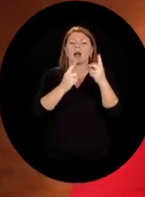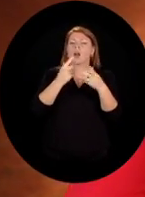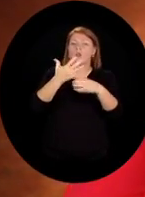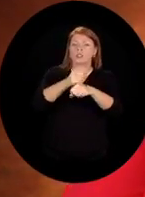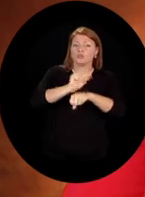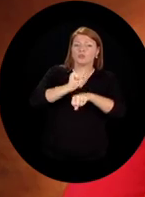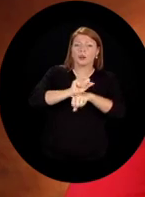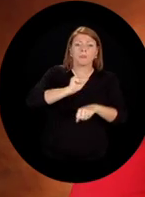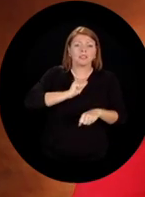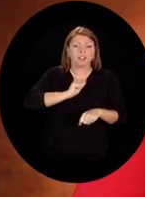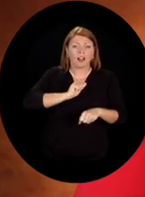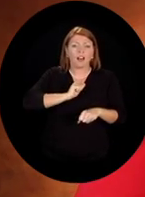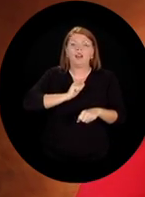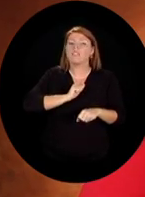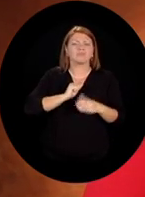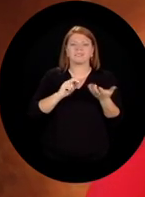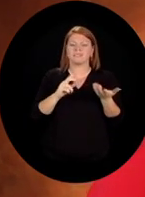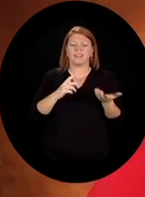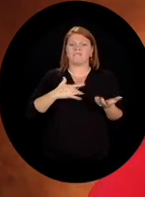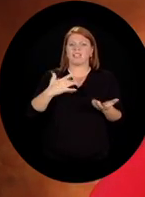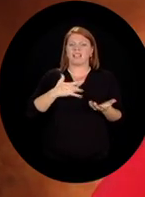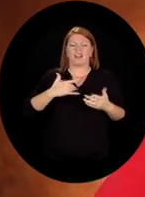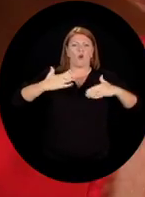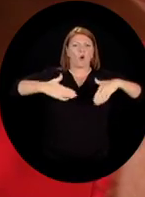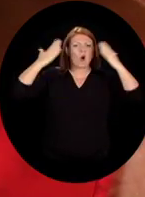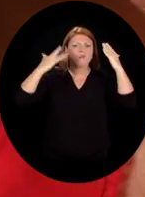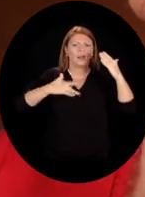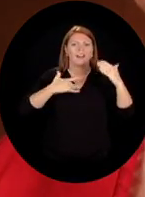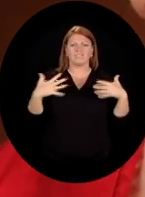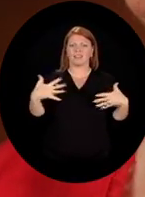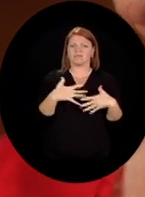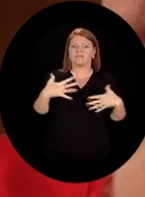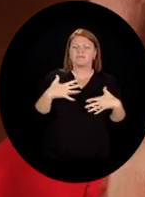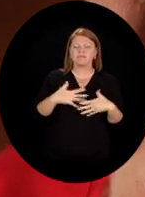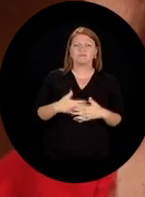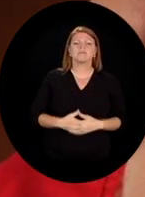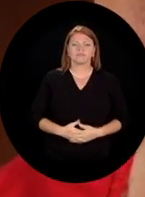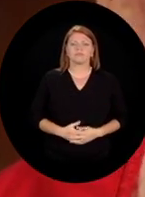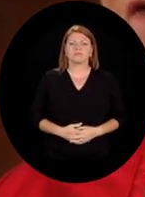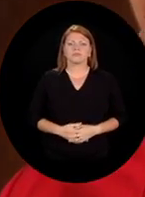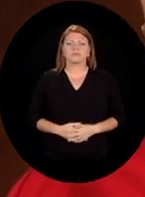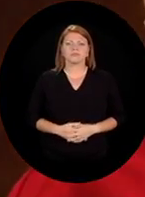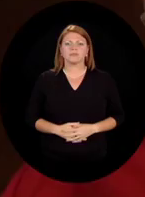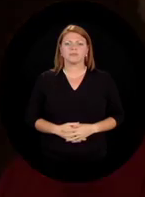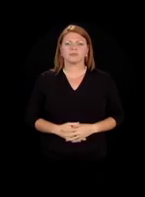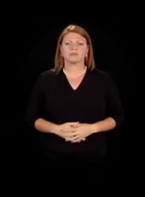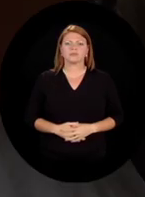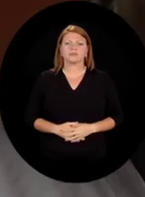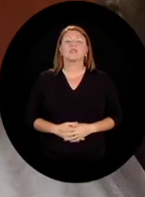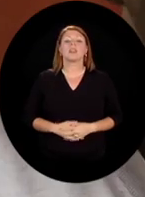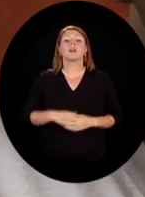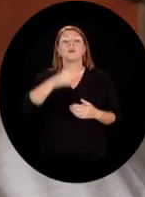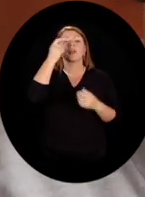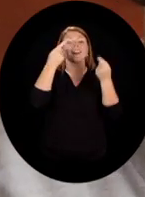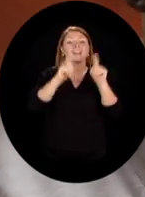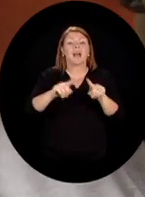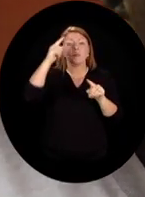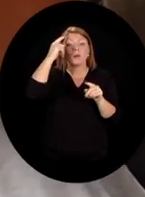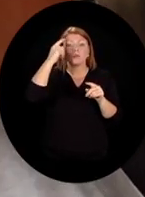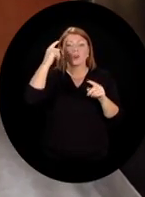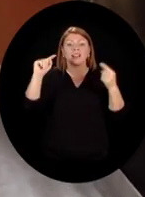seeking employment on my own was extremely overwhelming and frightening. Because of